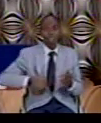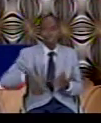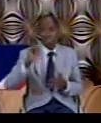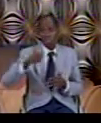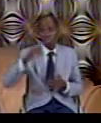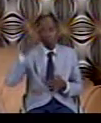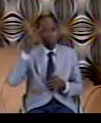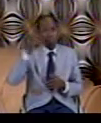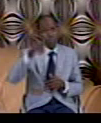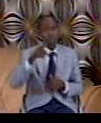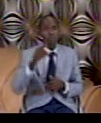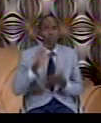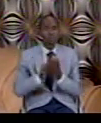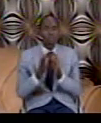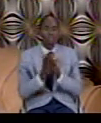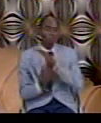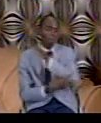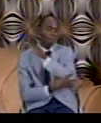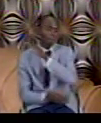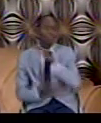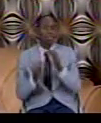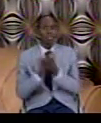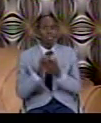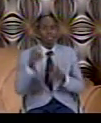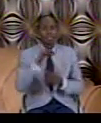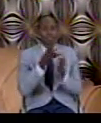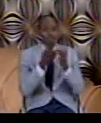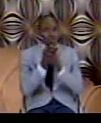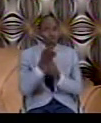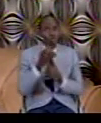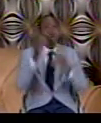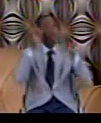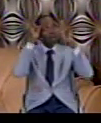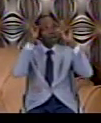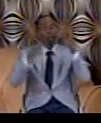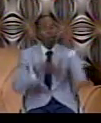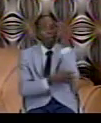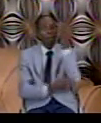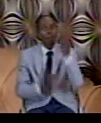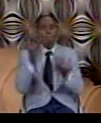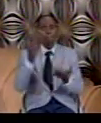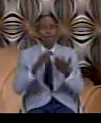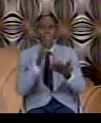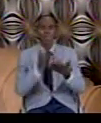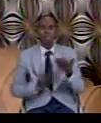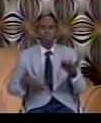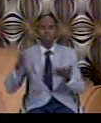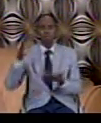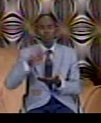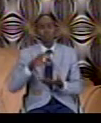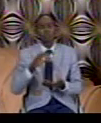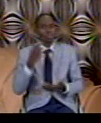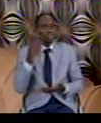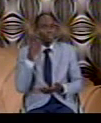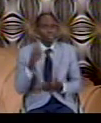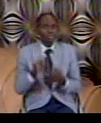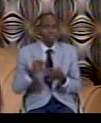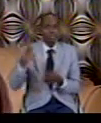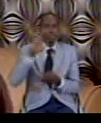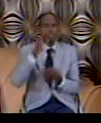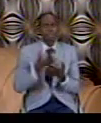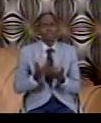became poor, that ye through his poverty might be rich. He's talking about spiritual riches there.